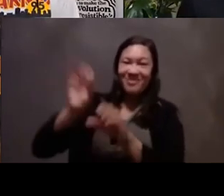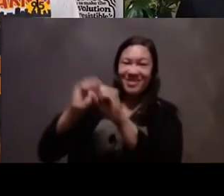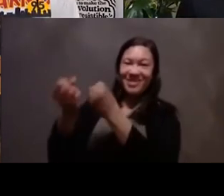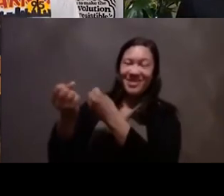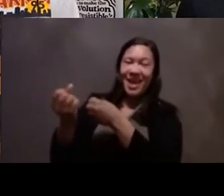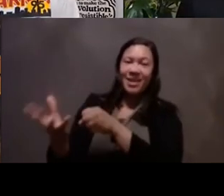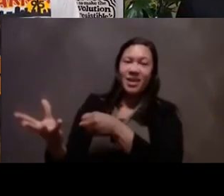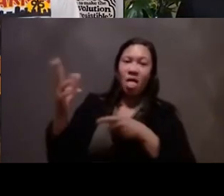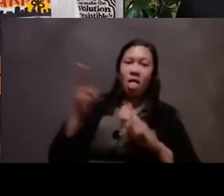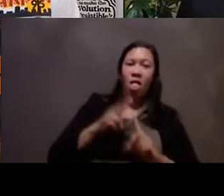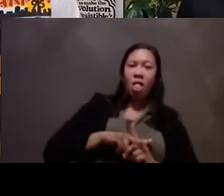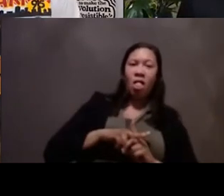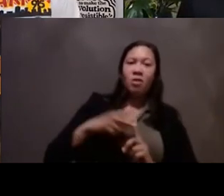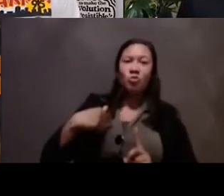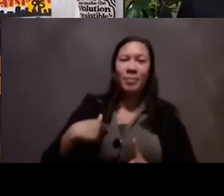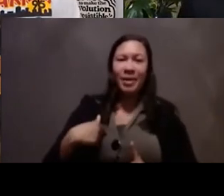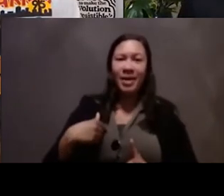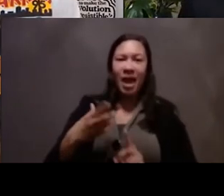just constant